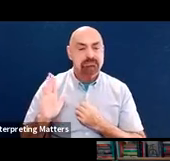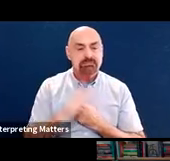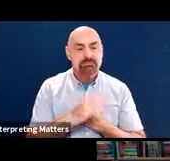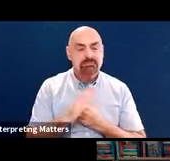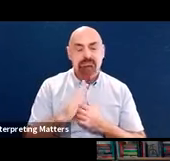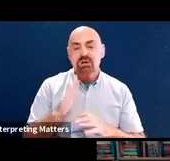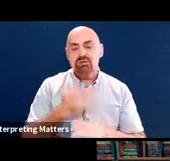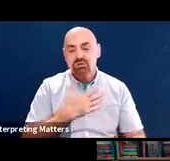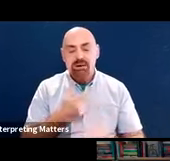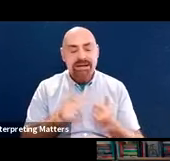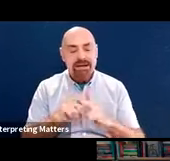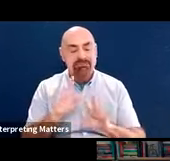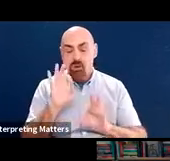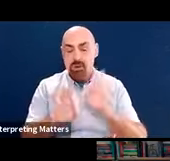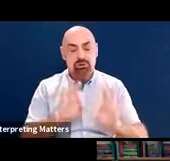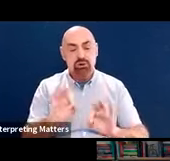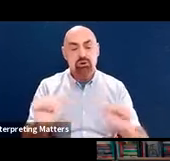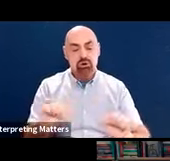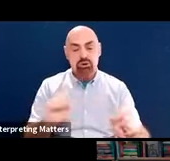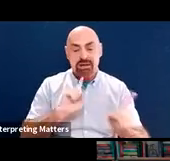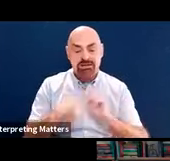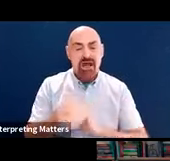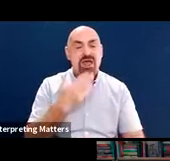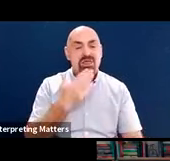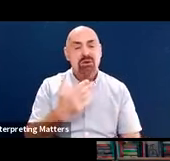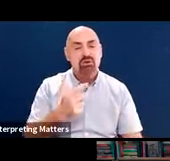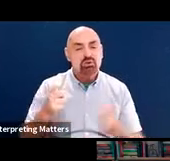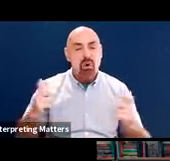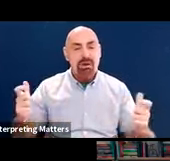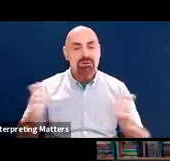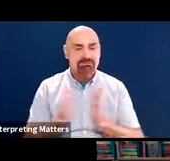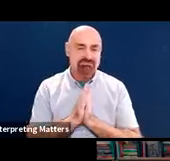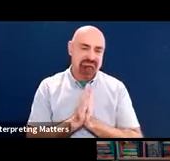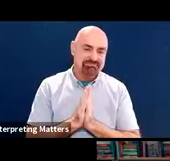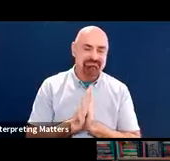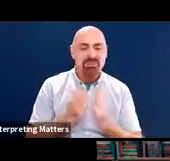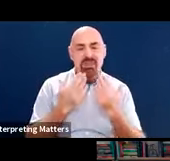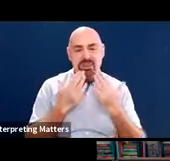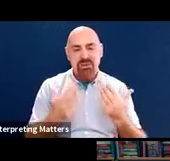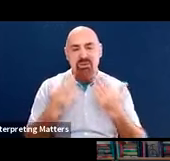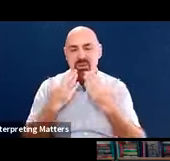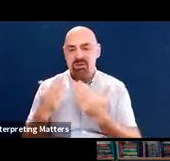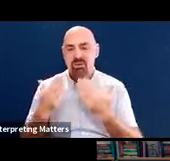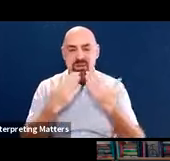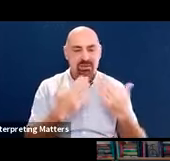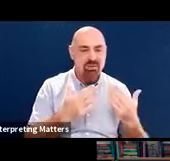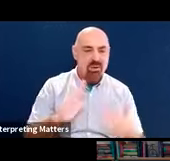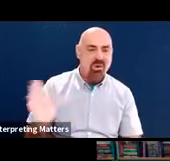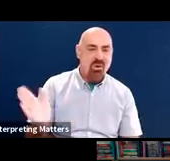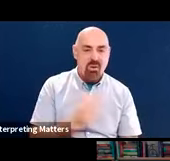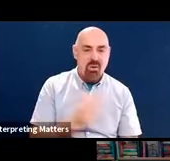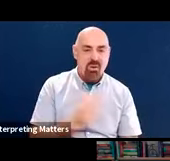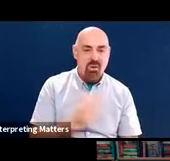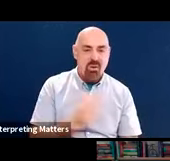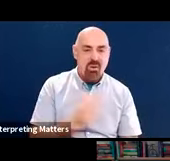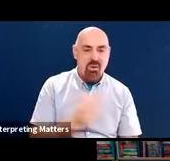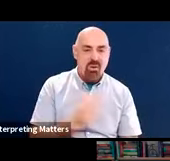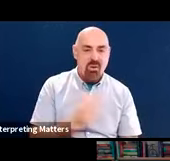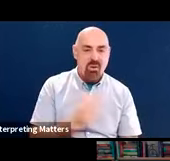had questions that weren't answered. But thank you all so much for the wonderful presentations to the panelists, and thank you all for